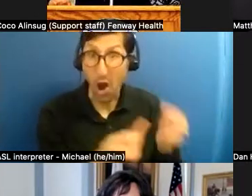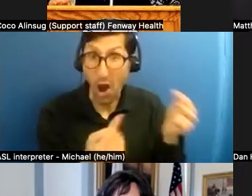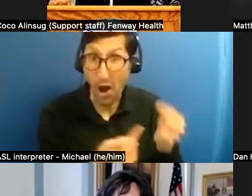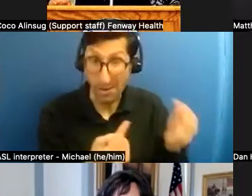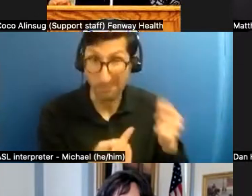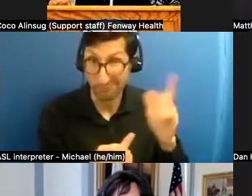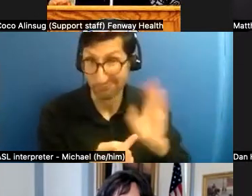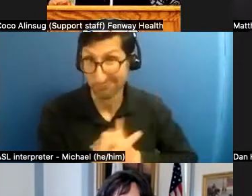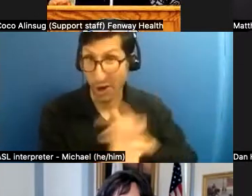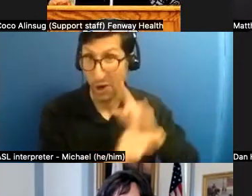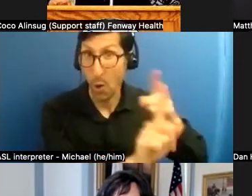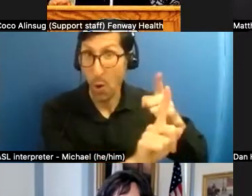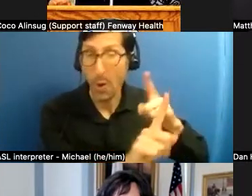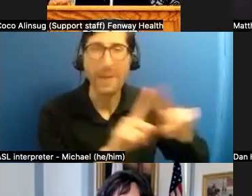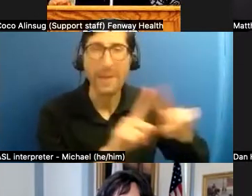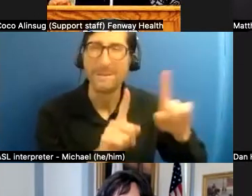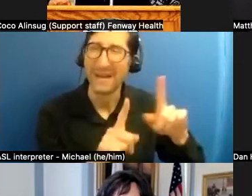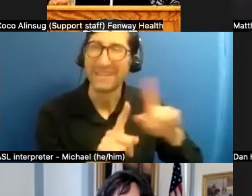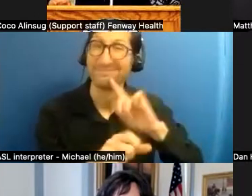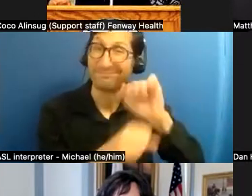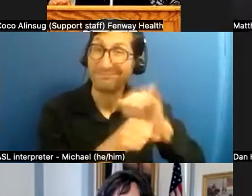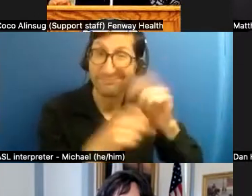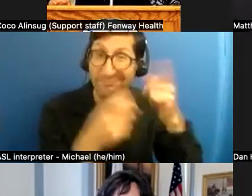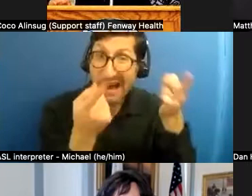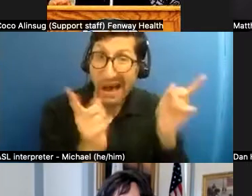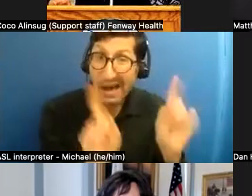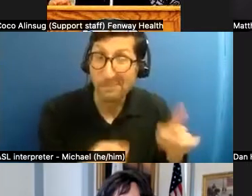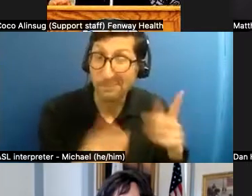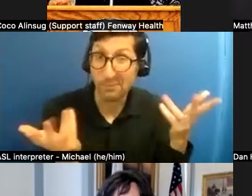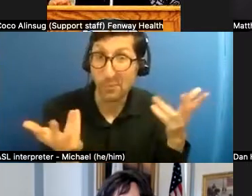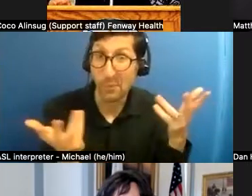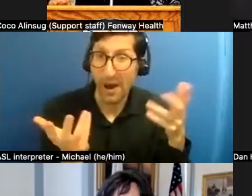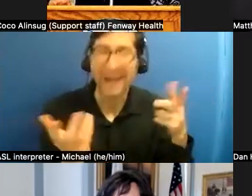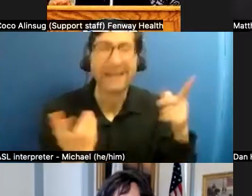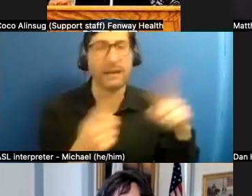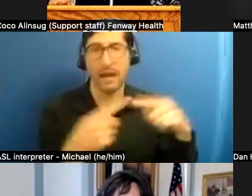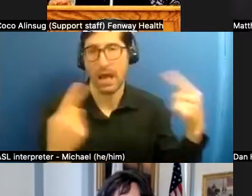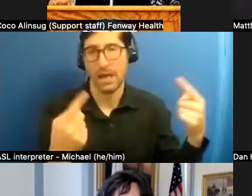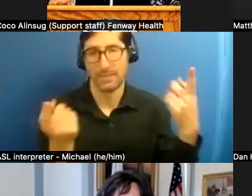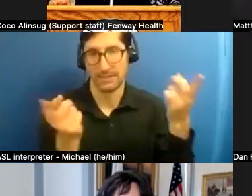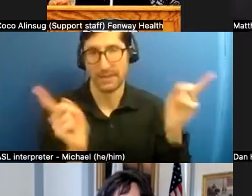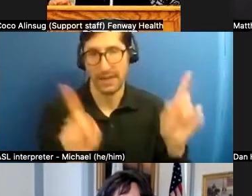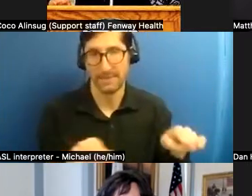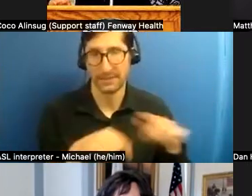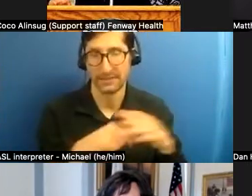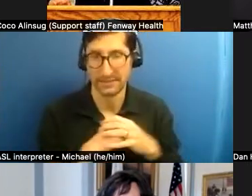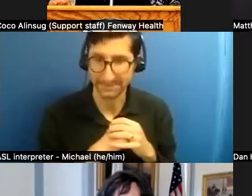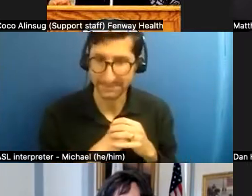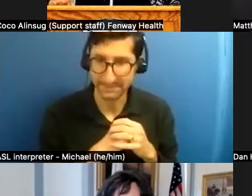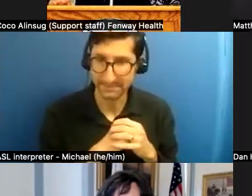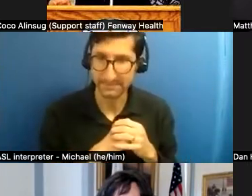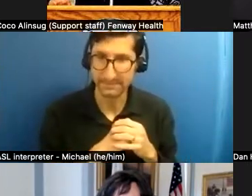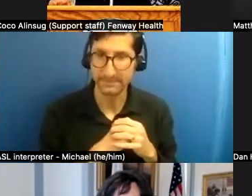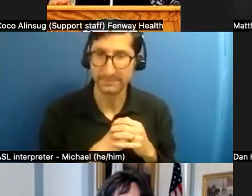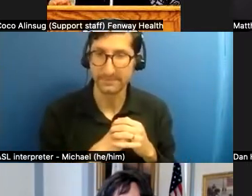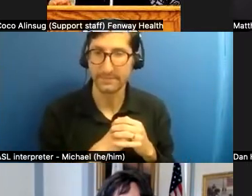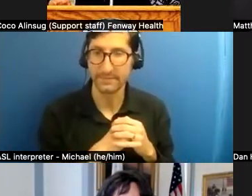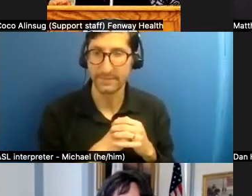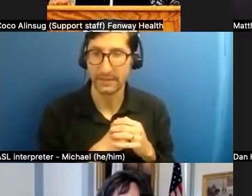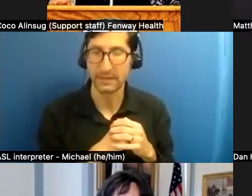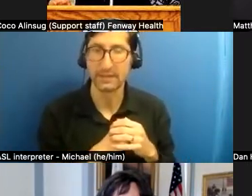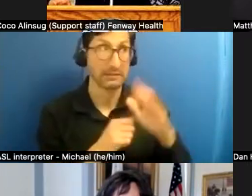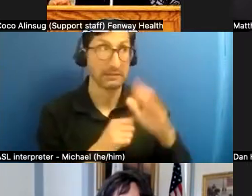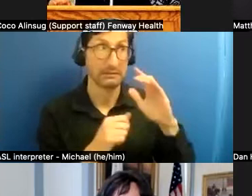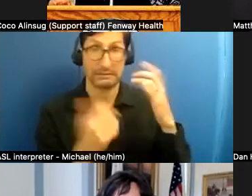substance use, we're really in a situation where actually the exact opposite has been achieved, evidenced by the worsening